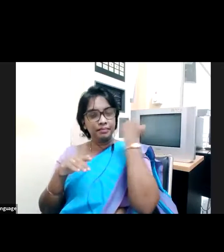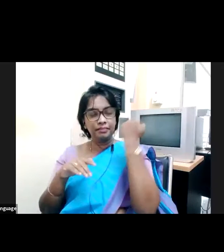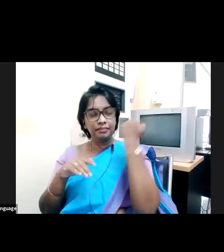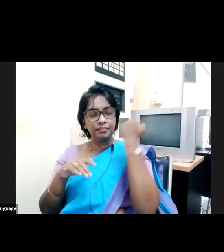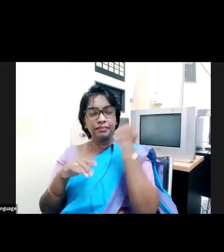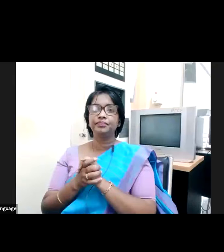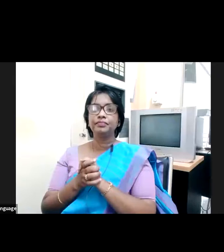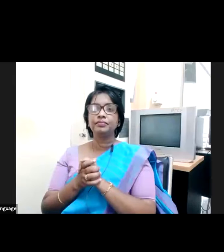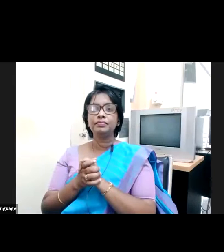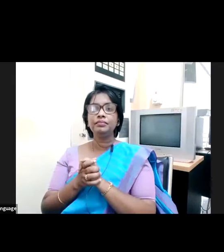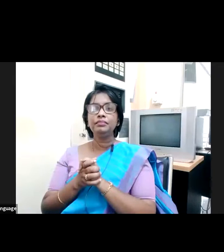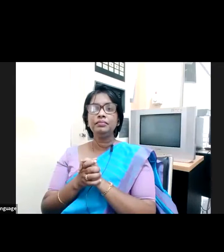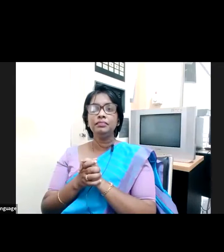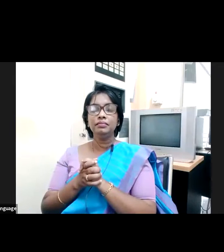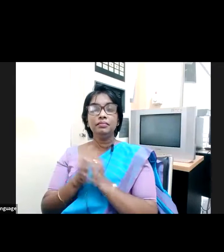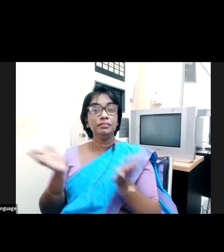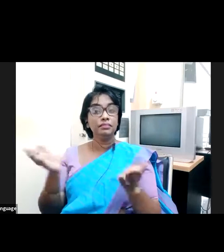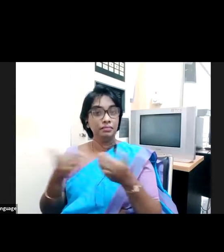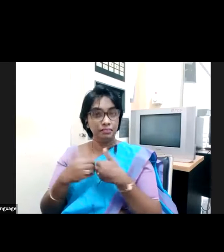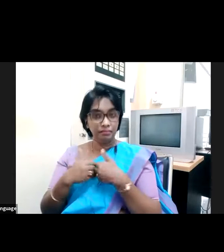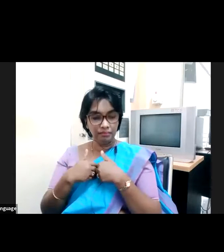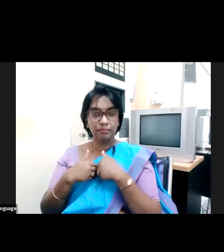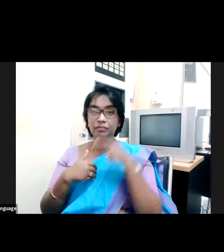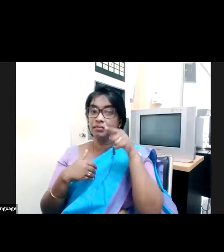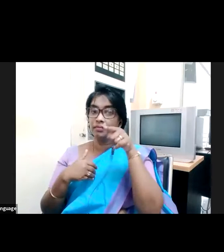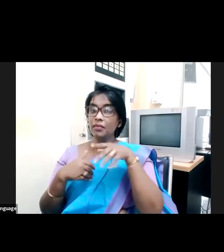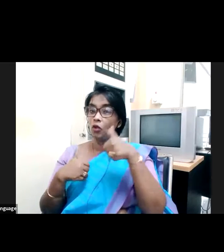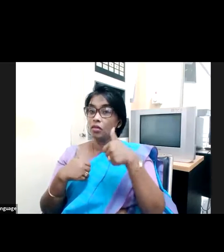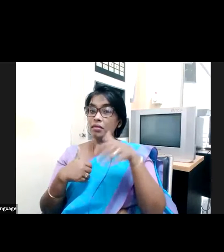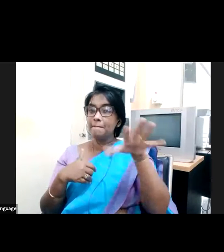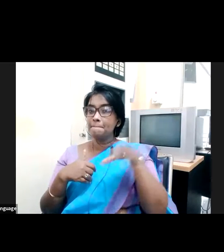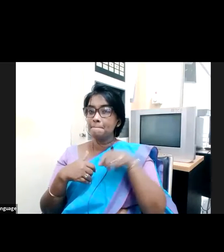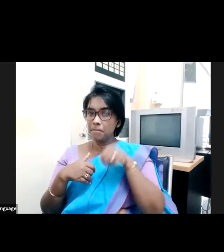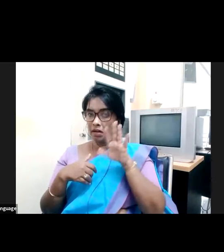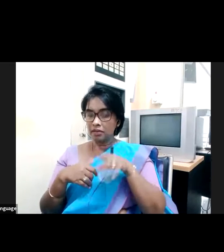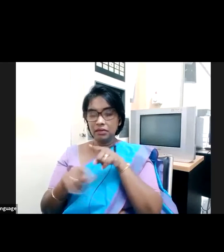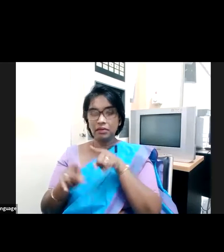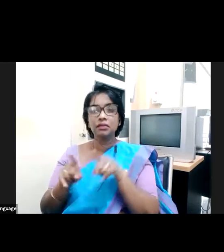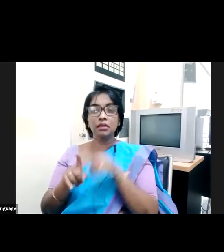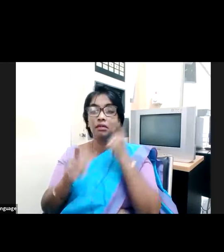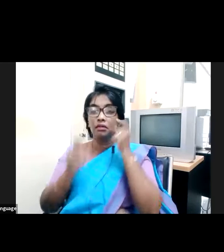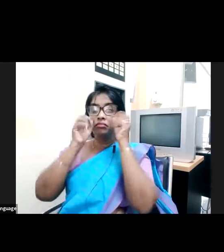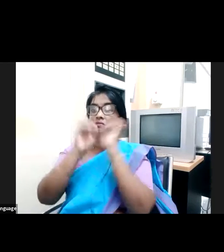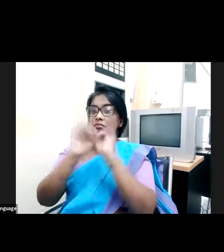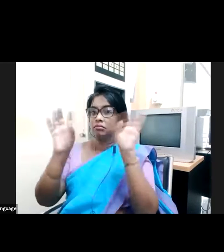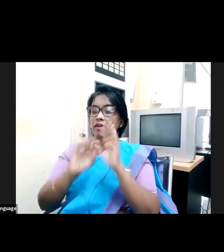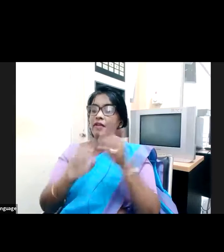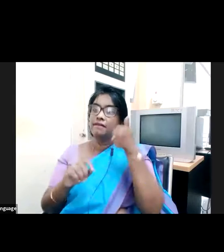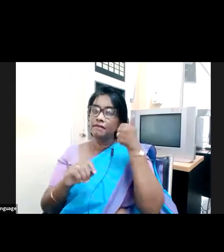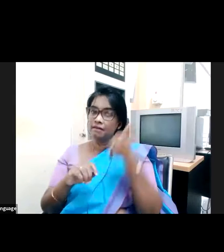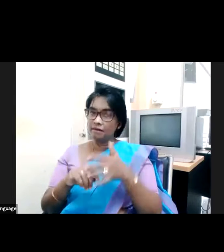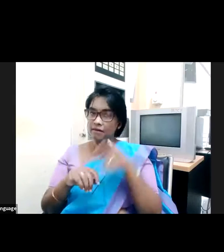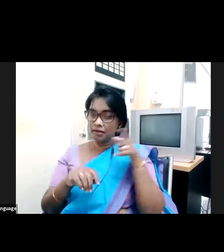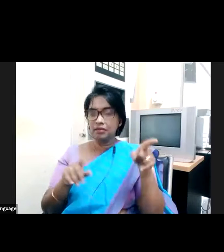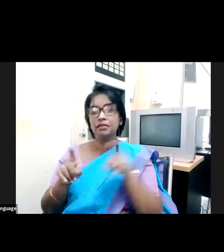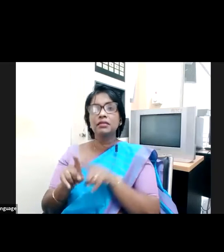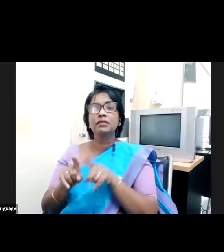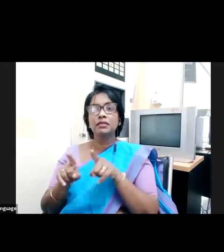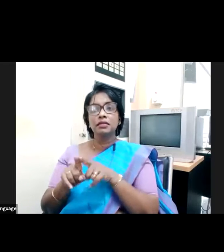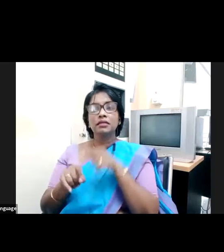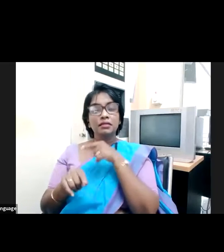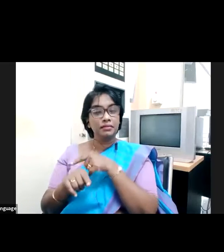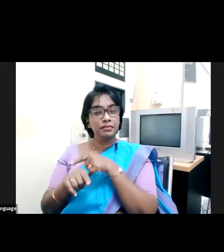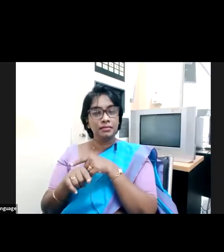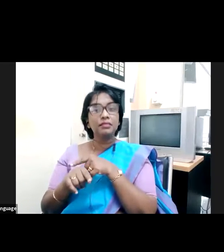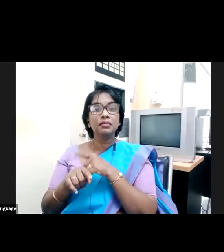have proper practices and awareness, because this may be new for many people, because